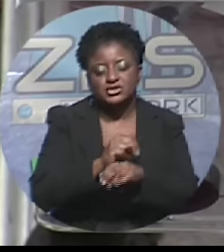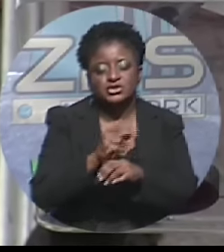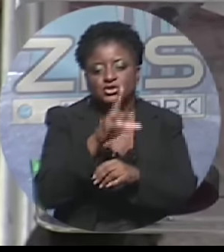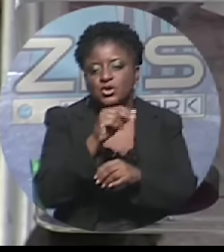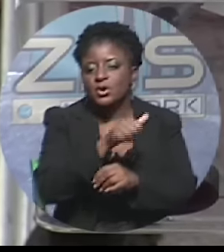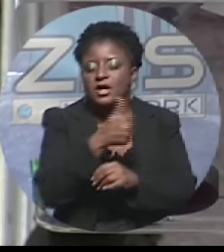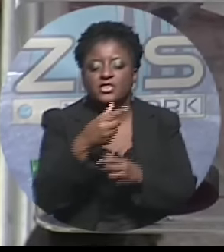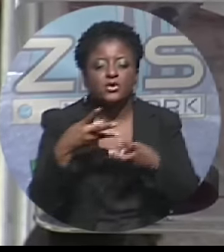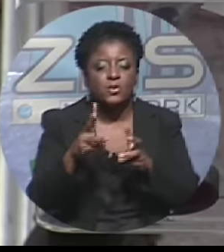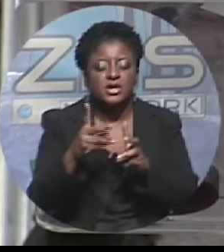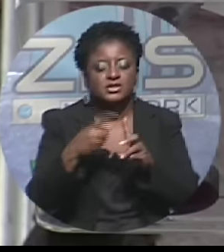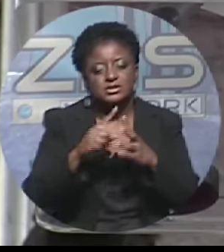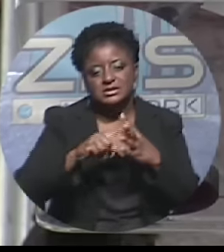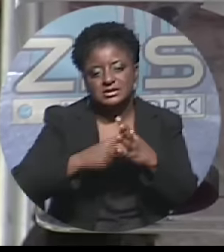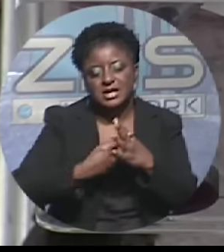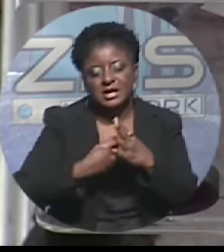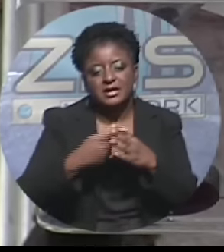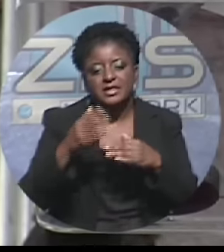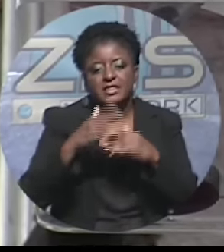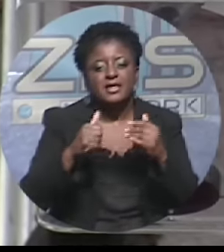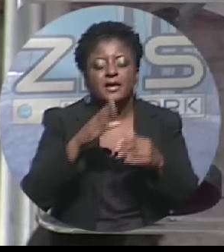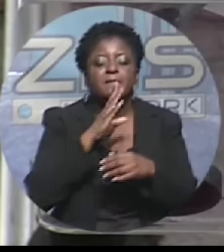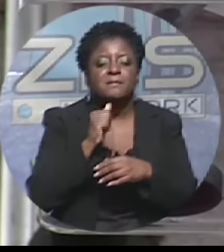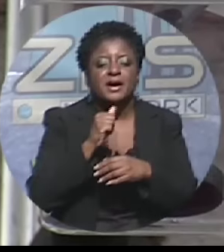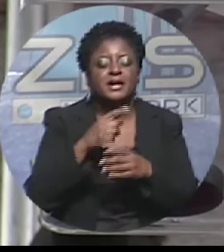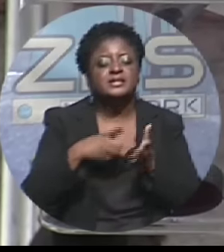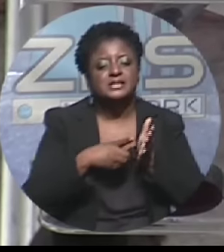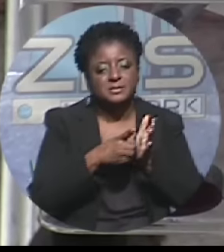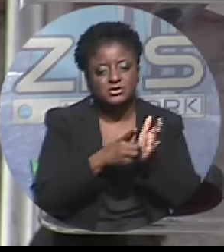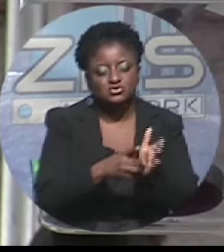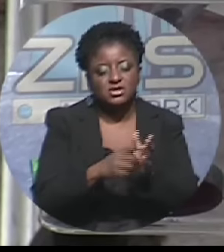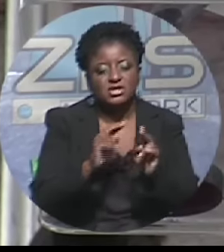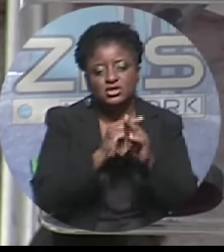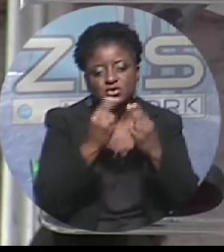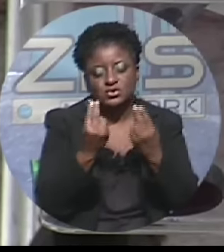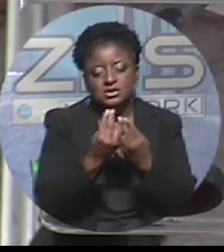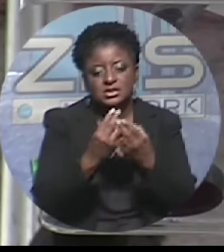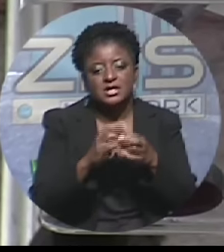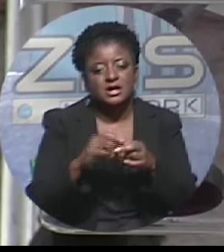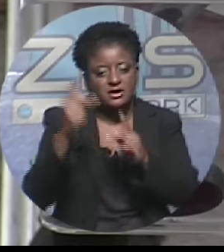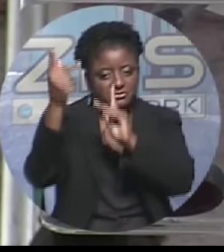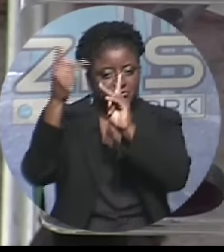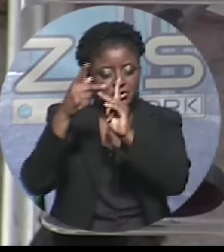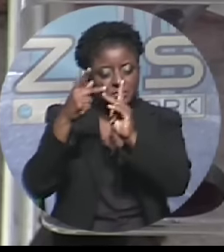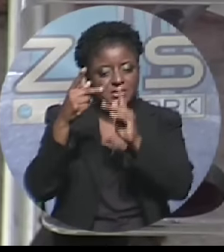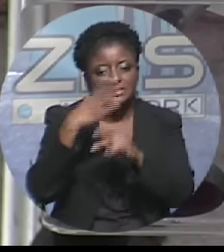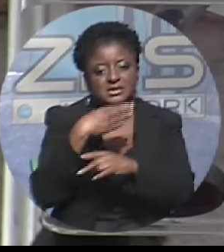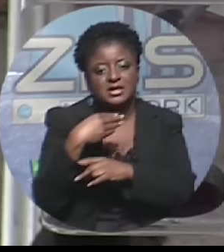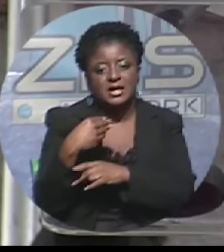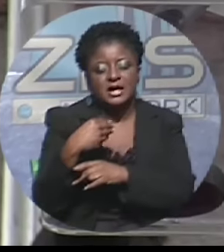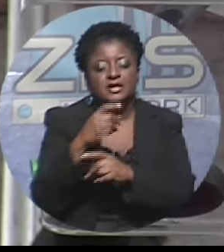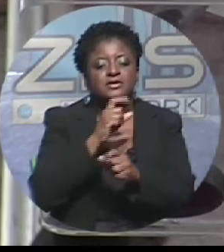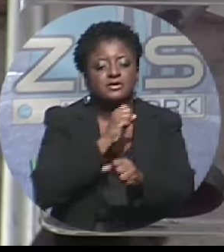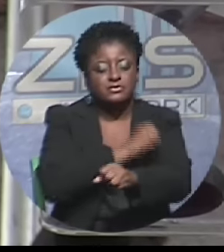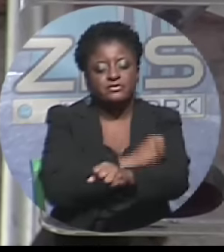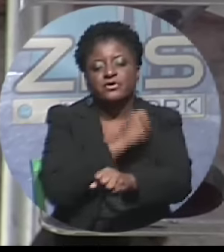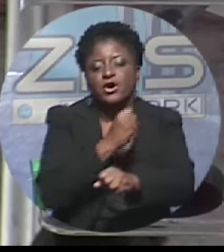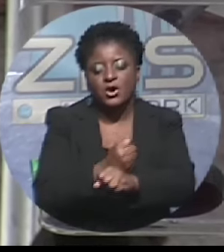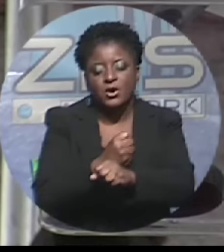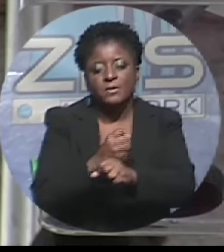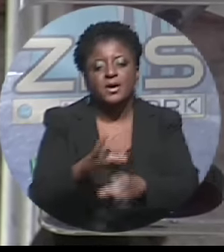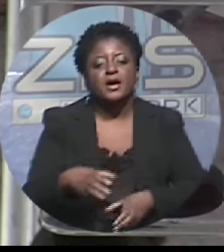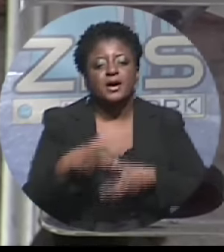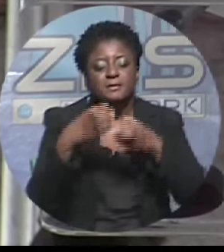way to start than by demonstrating unity of purpose and a firm commitment